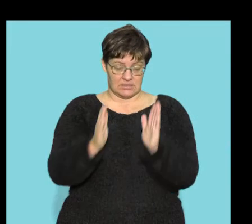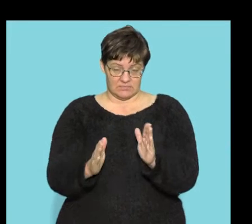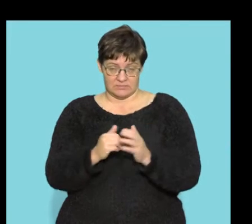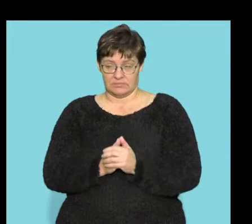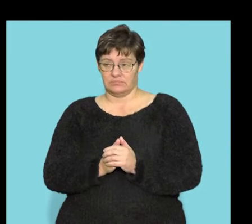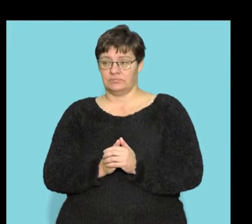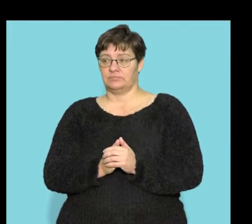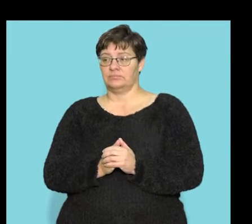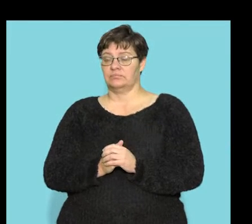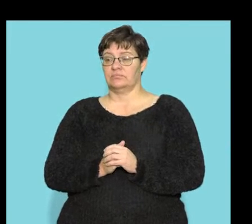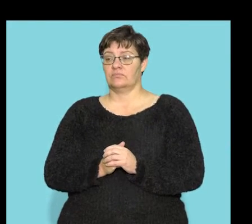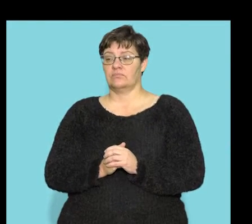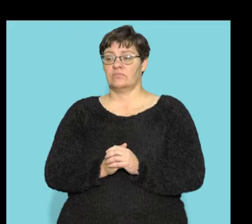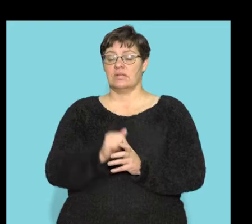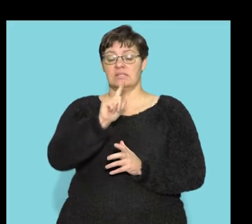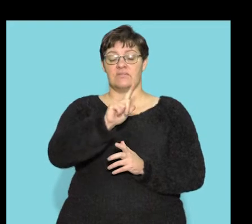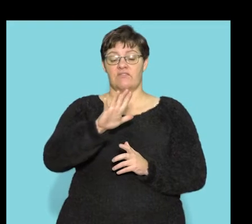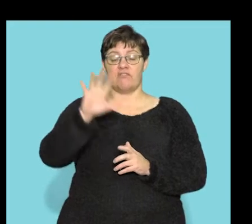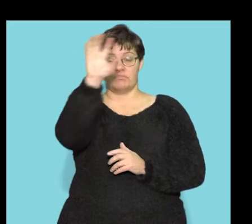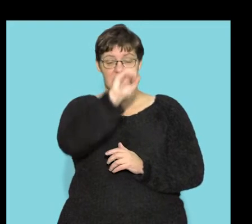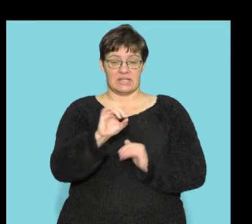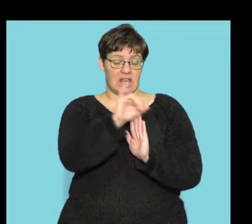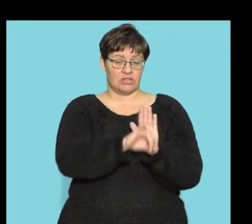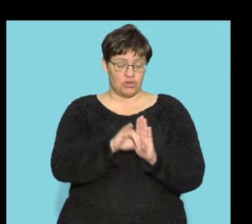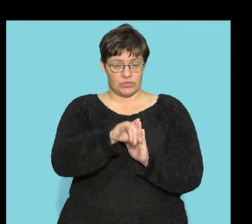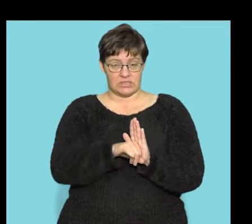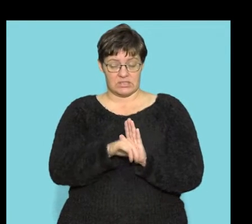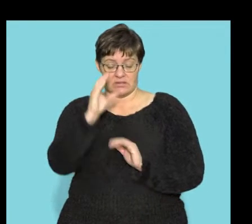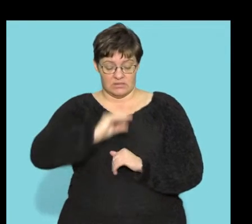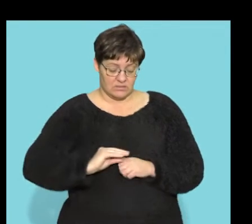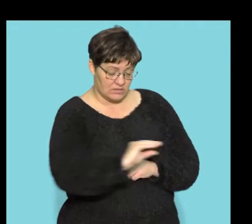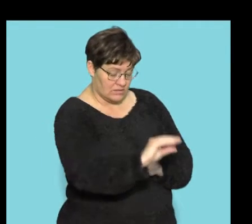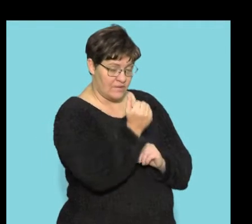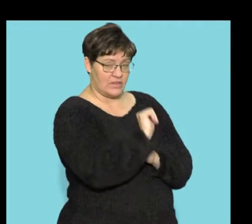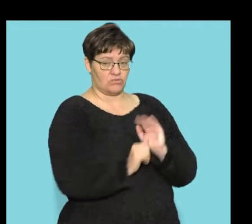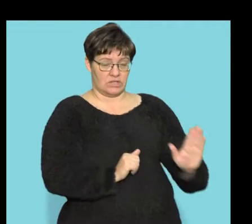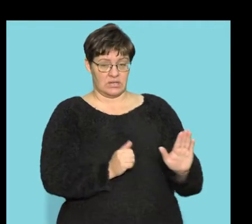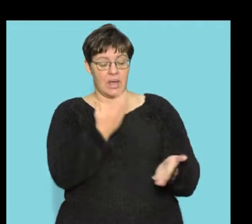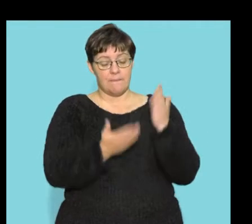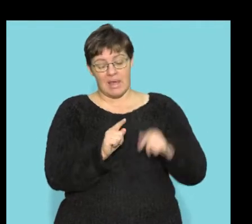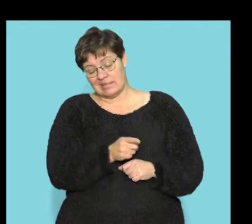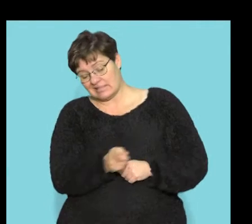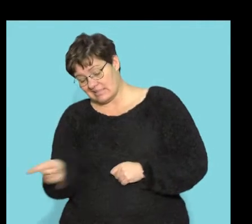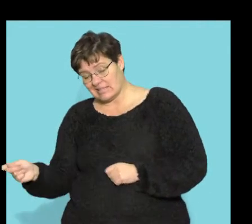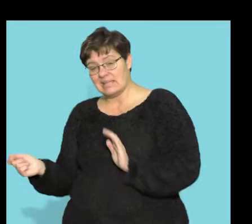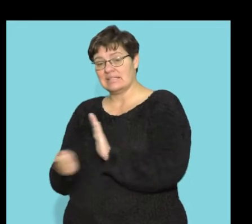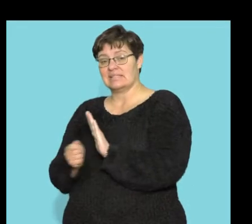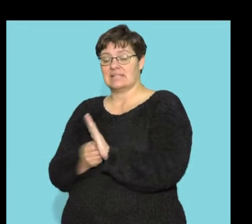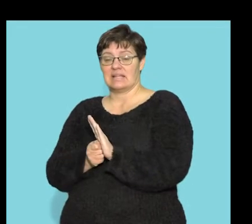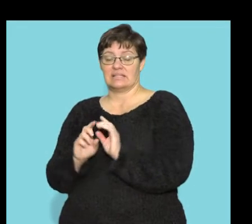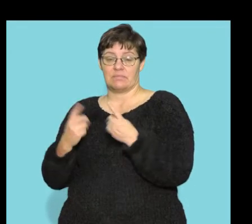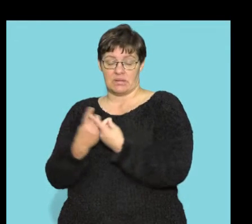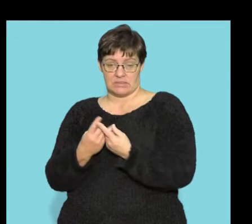look at the insurance. 75% of the insurance must be allocated to the factory. The balance applies to the sales department.